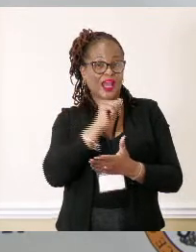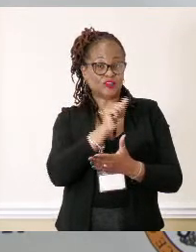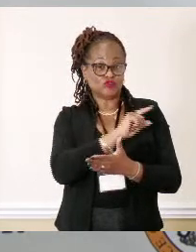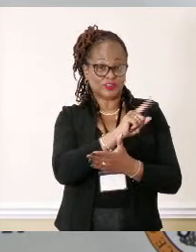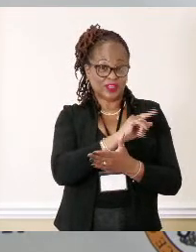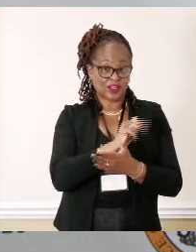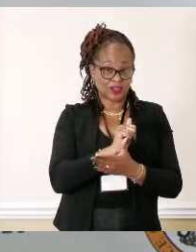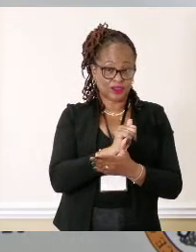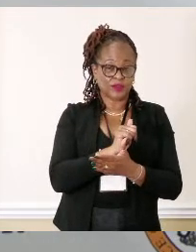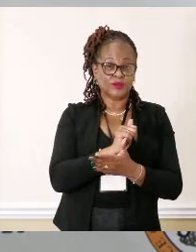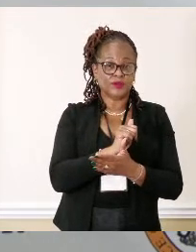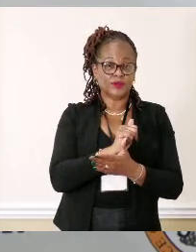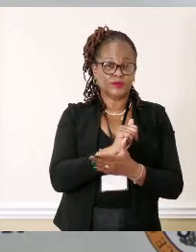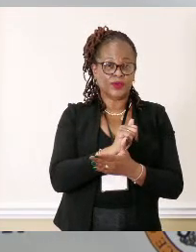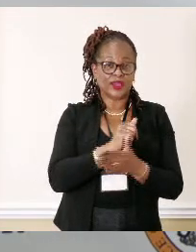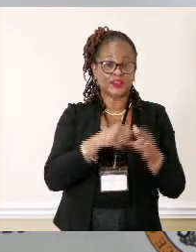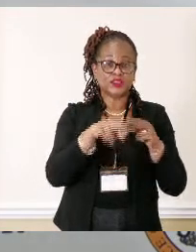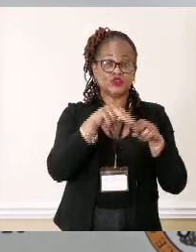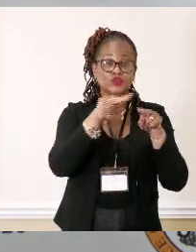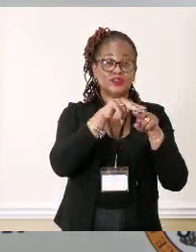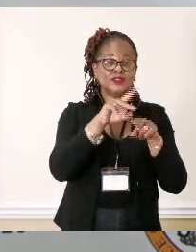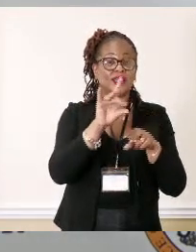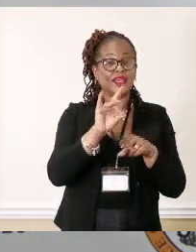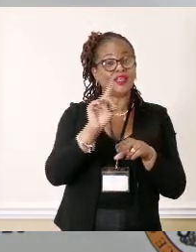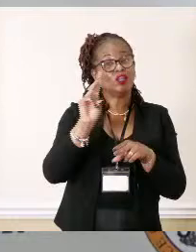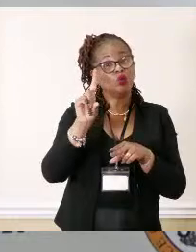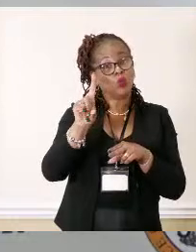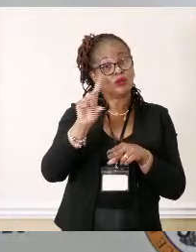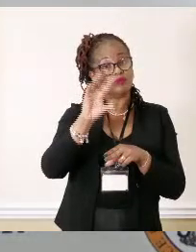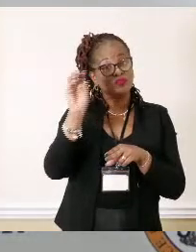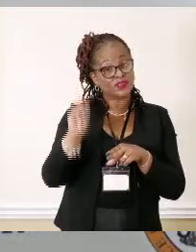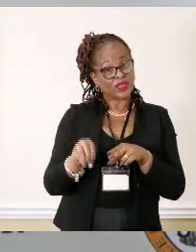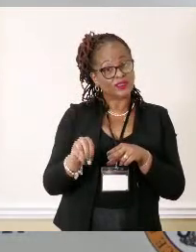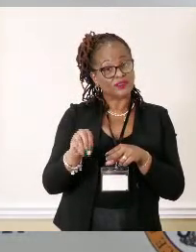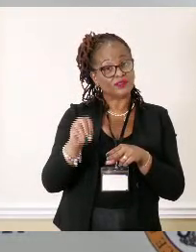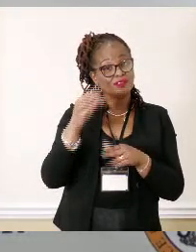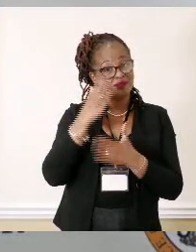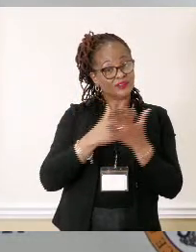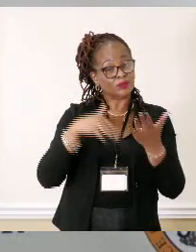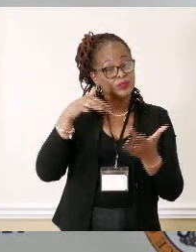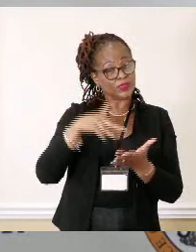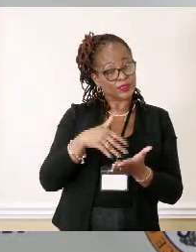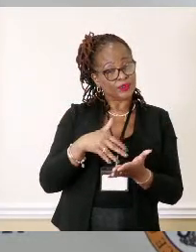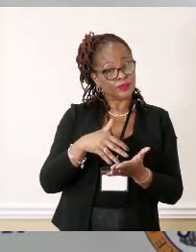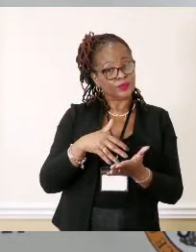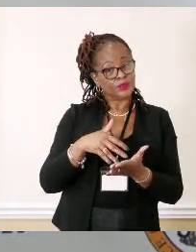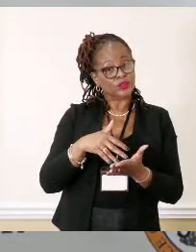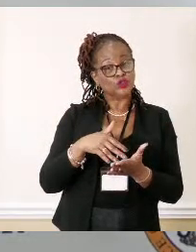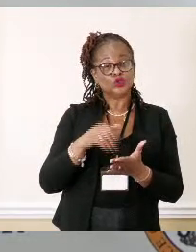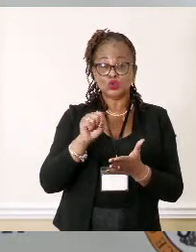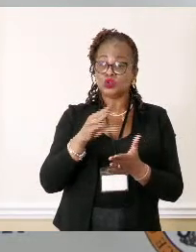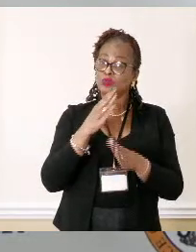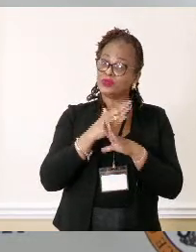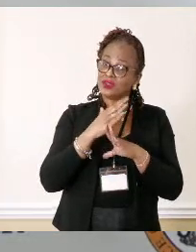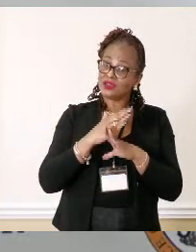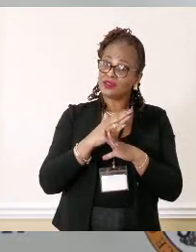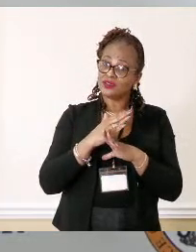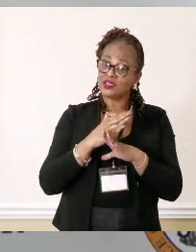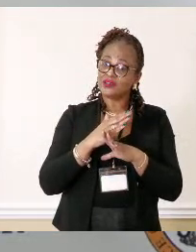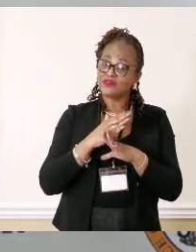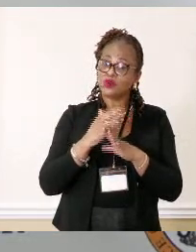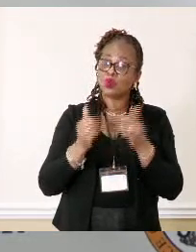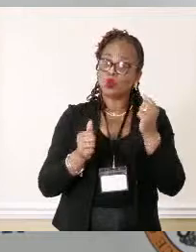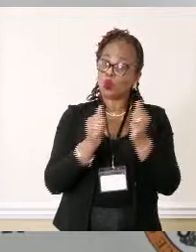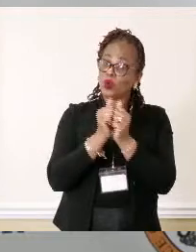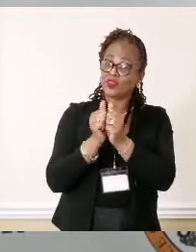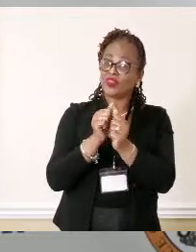AstraZeneca has increased 81% in some studies. So you're protected even with the first dose, but we